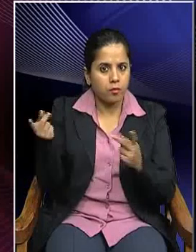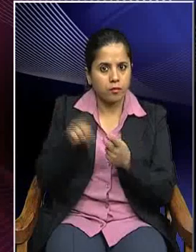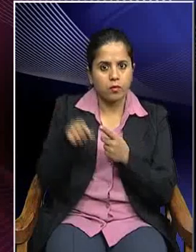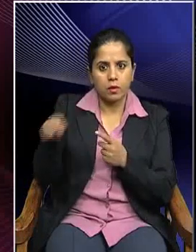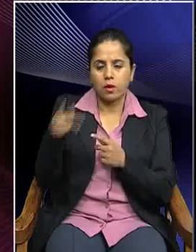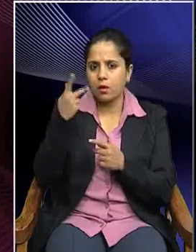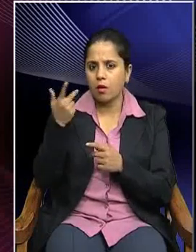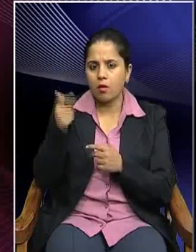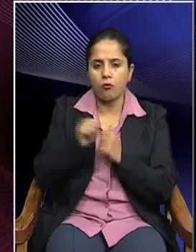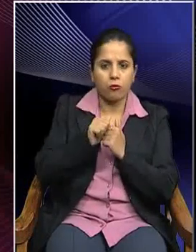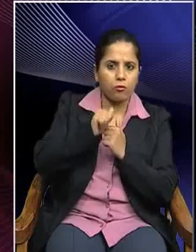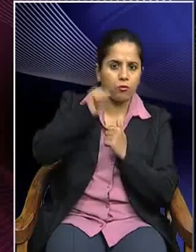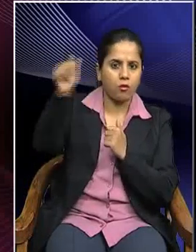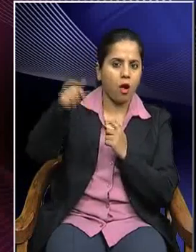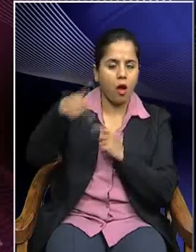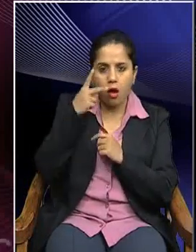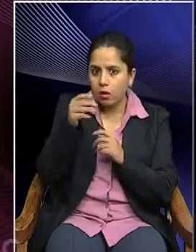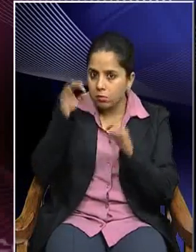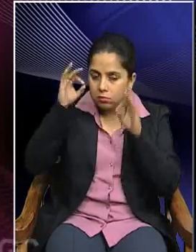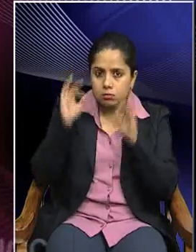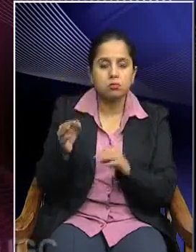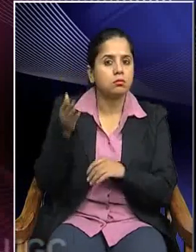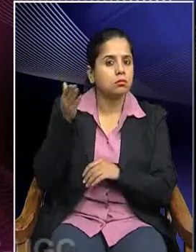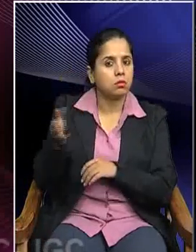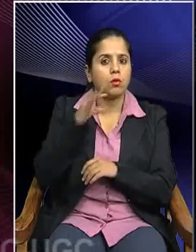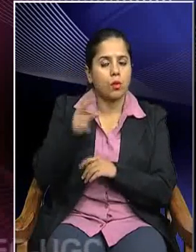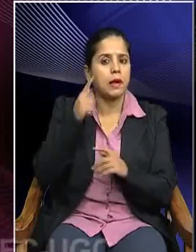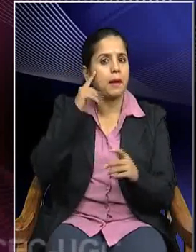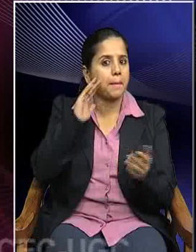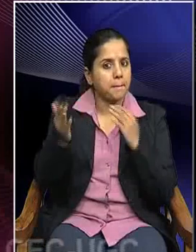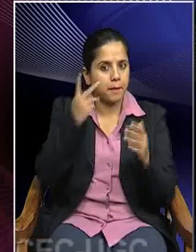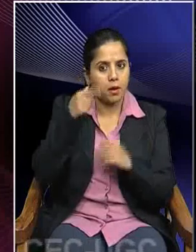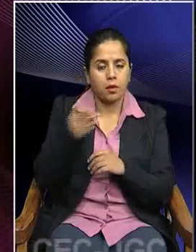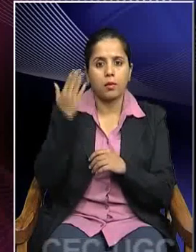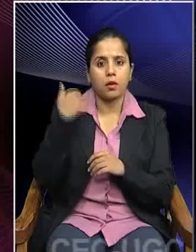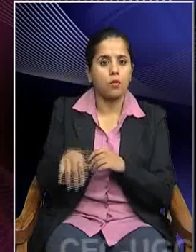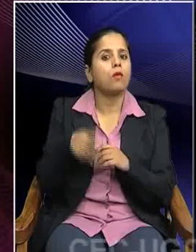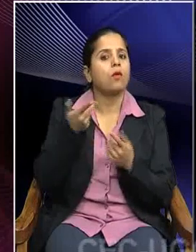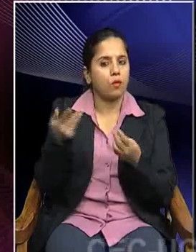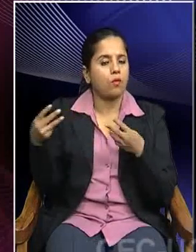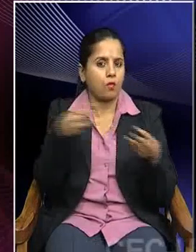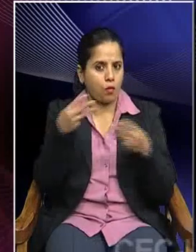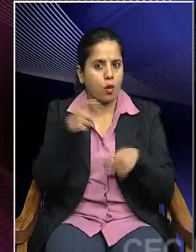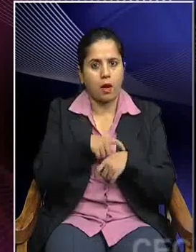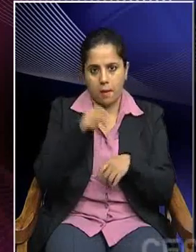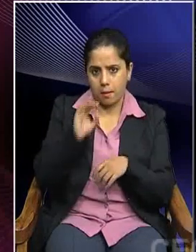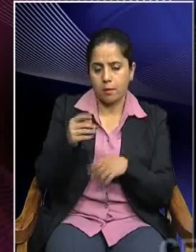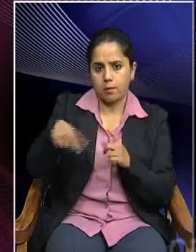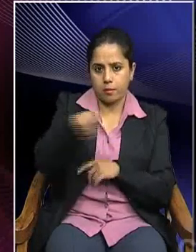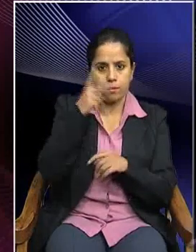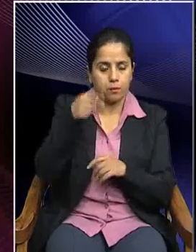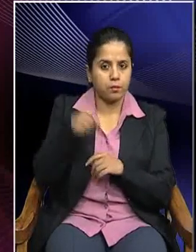is far rich as compared to what it was during the Mauryan period. So, the element of